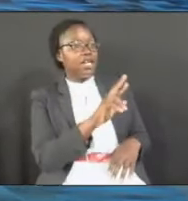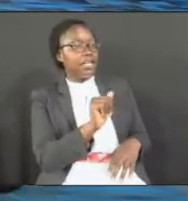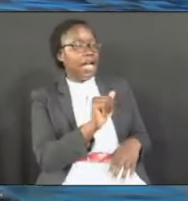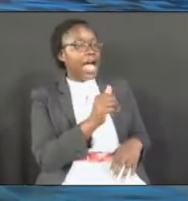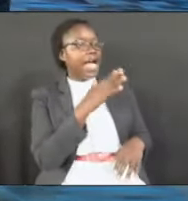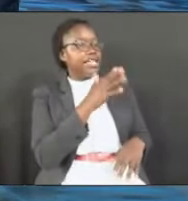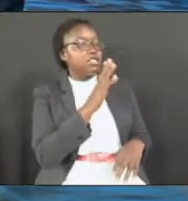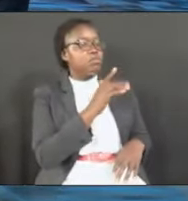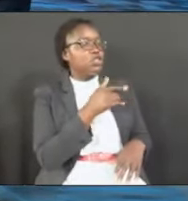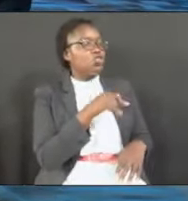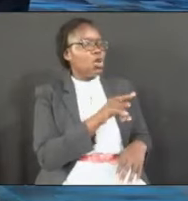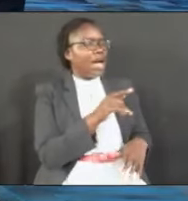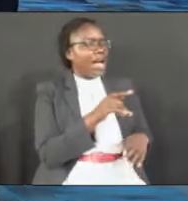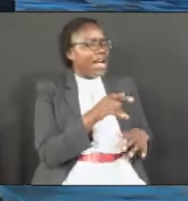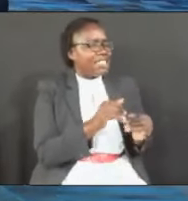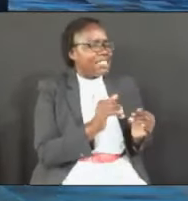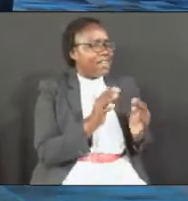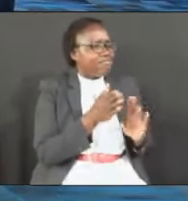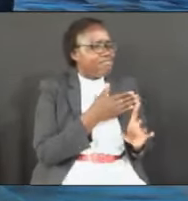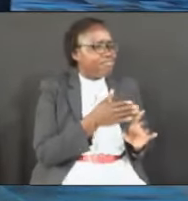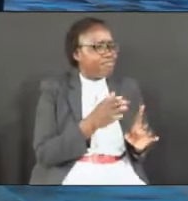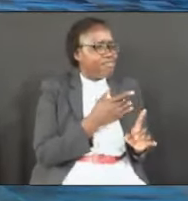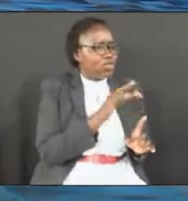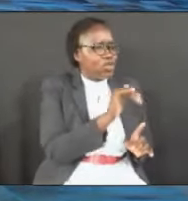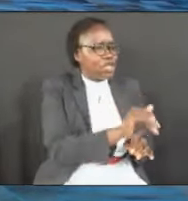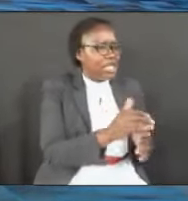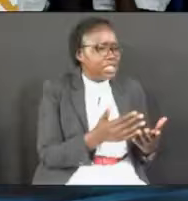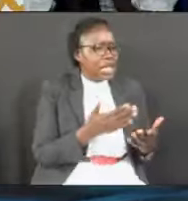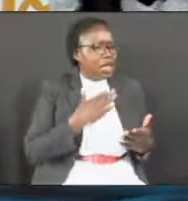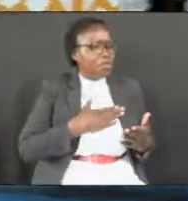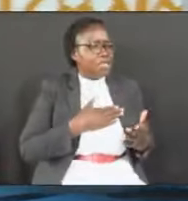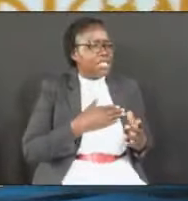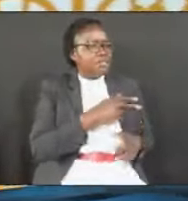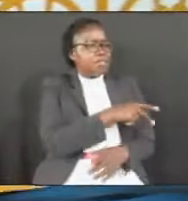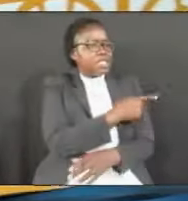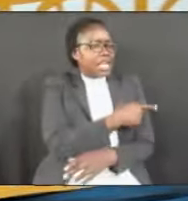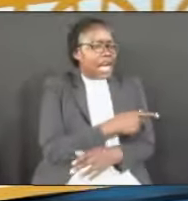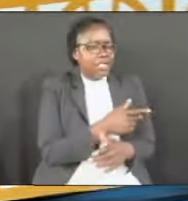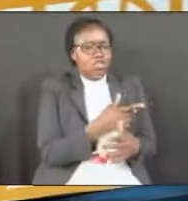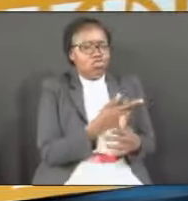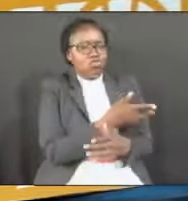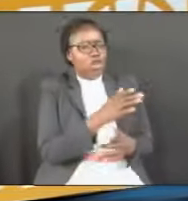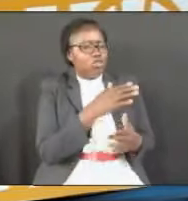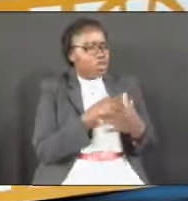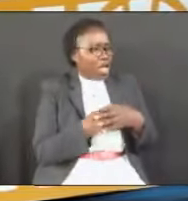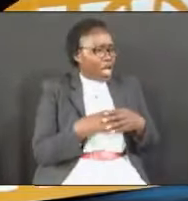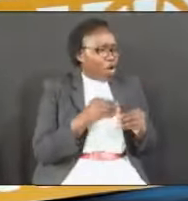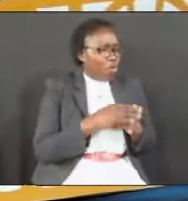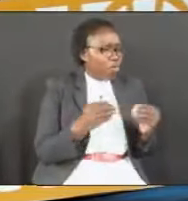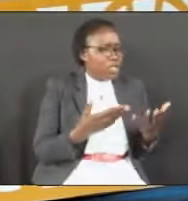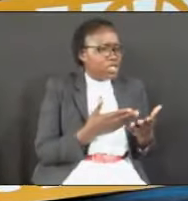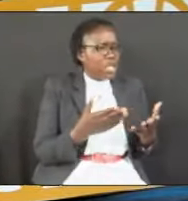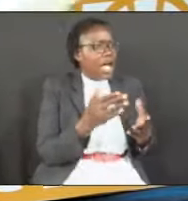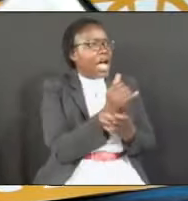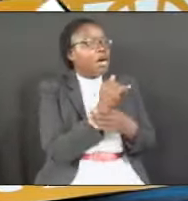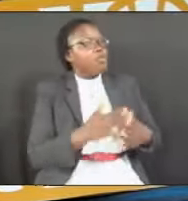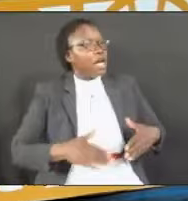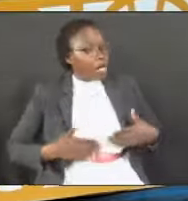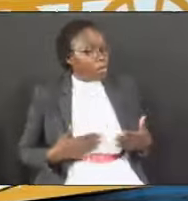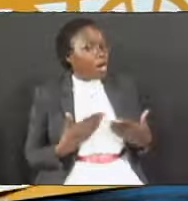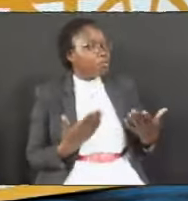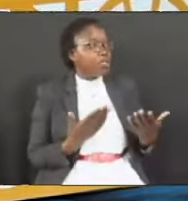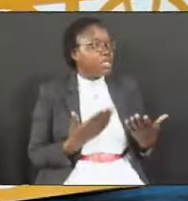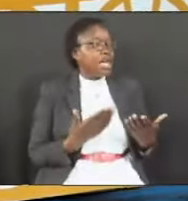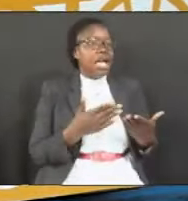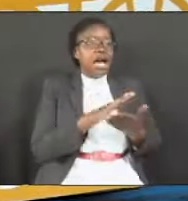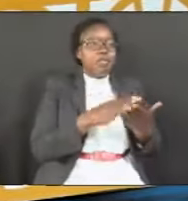her and try to melt her heart and show how God wanted to be kind people or to be compassionate people. Abraham was having Bible studies in the